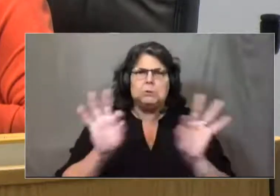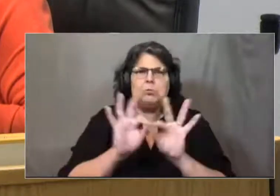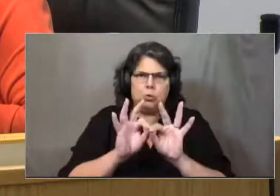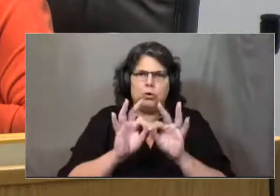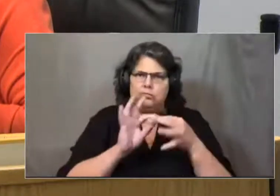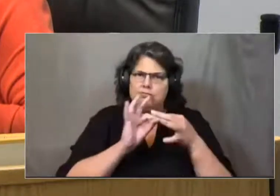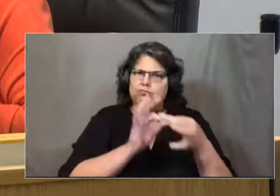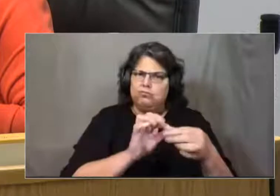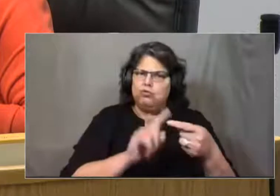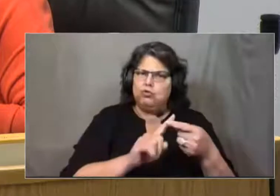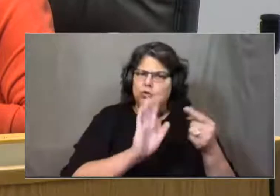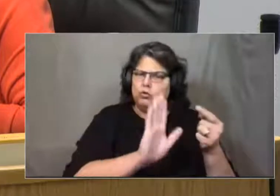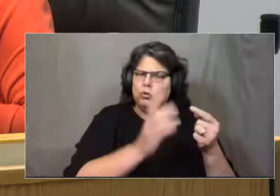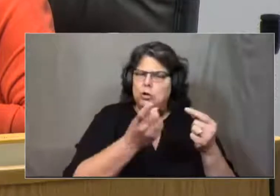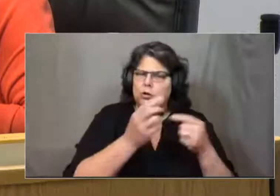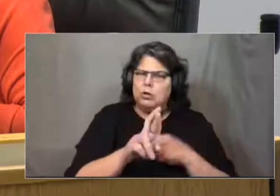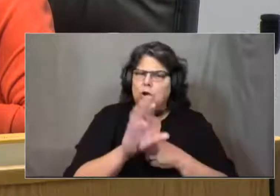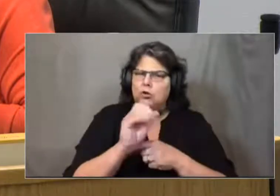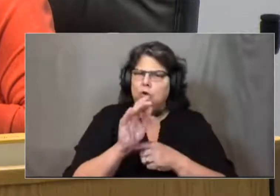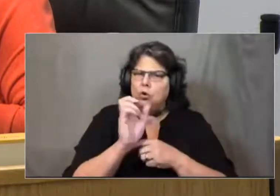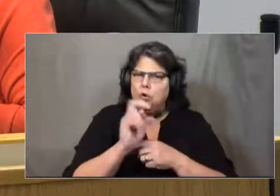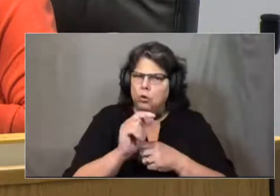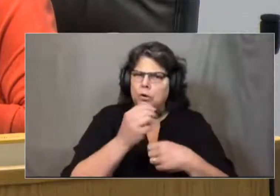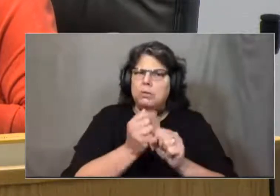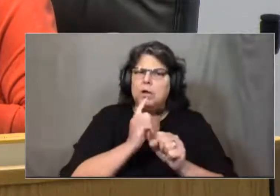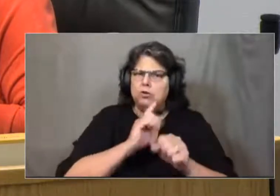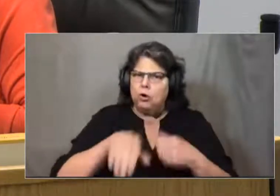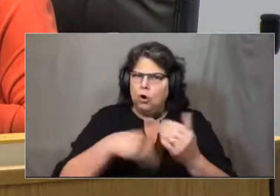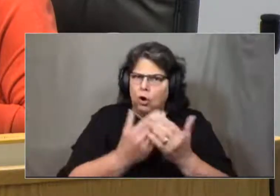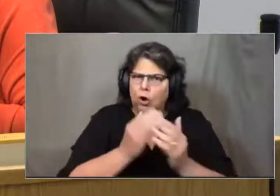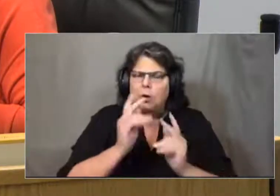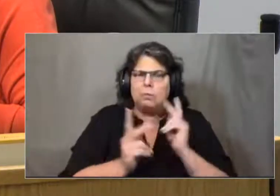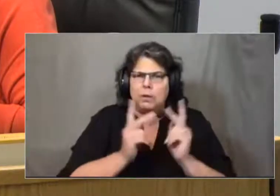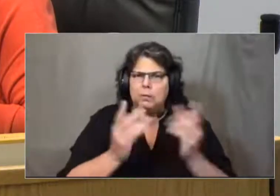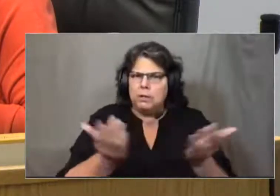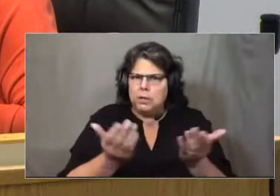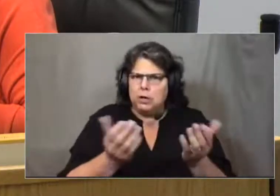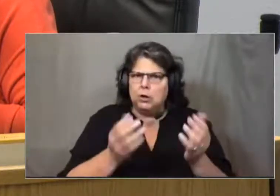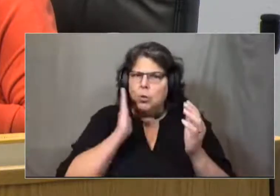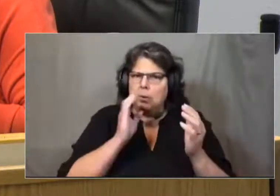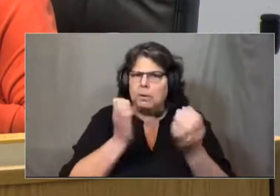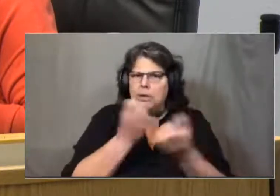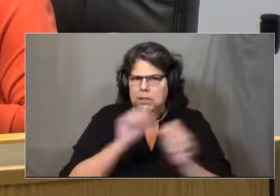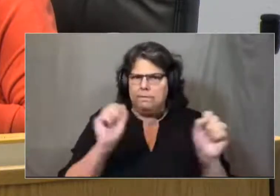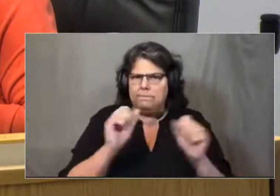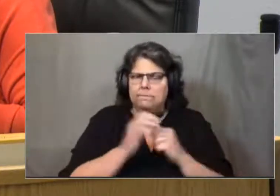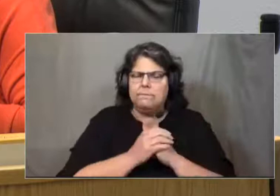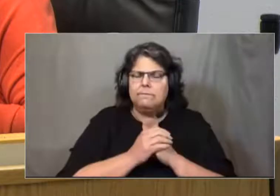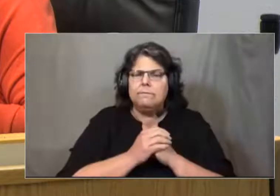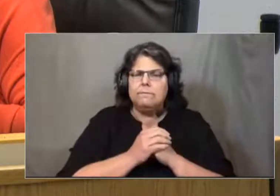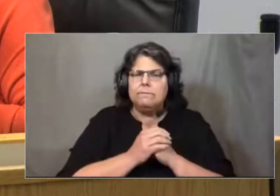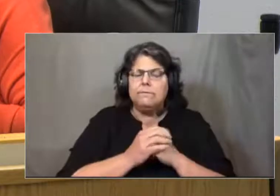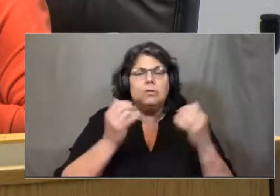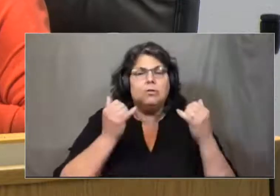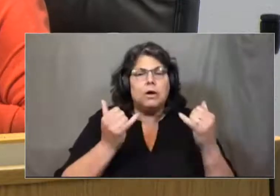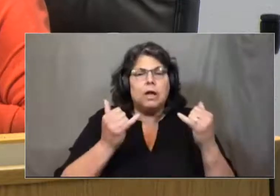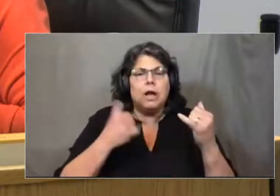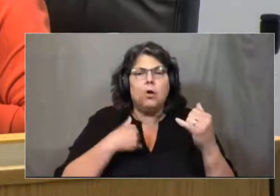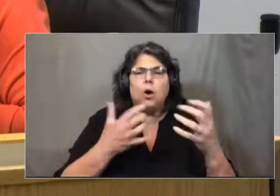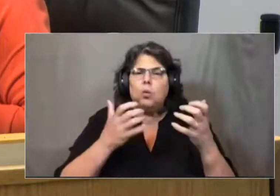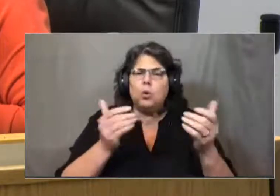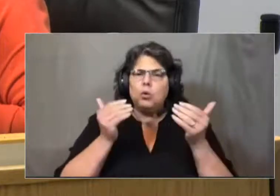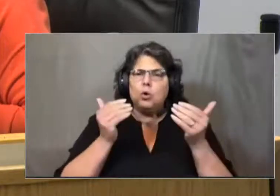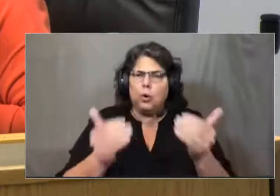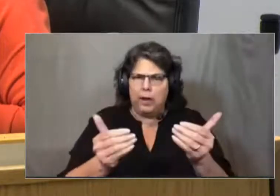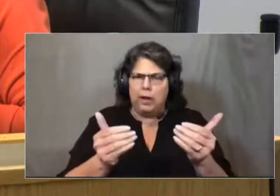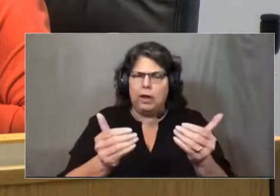his response and in keeping the public safe. So I think at this point in time, I would like to go ahead and